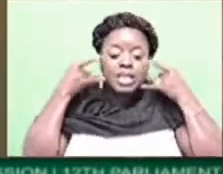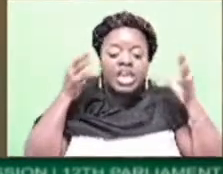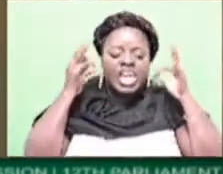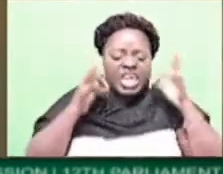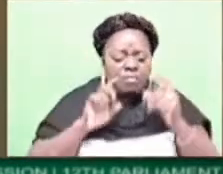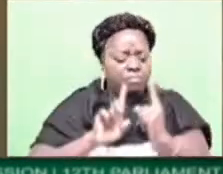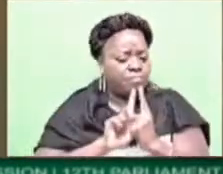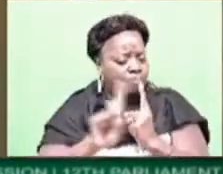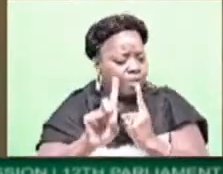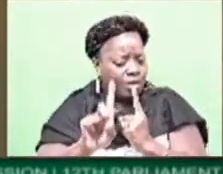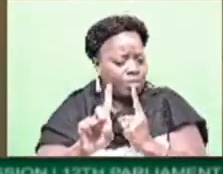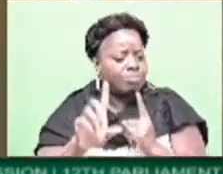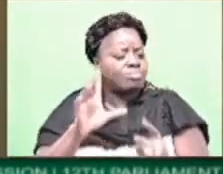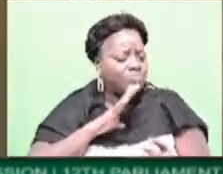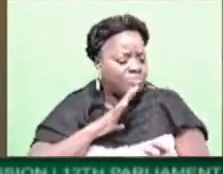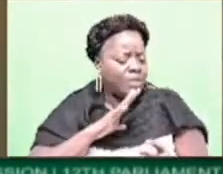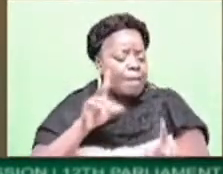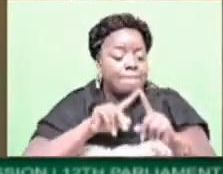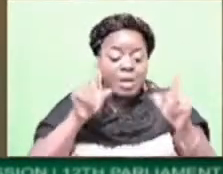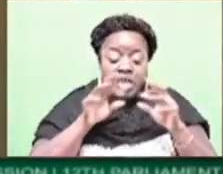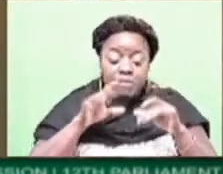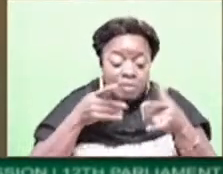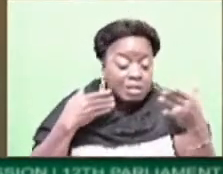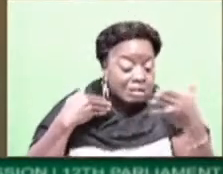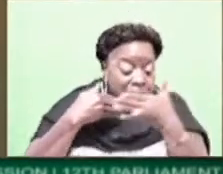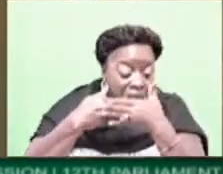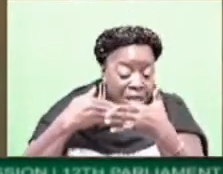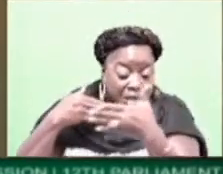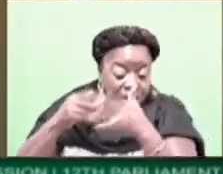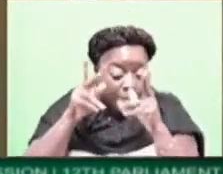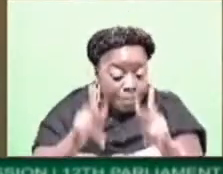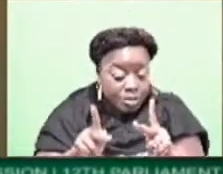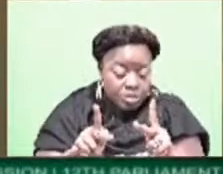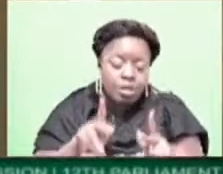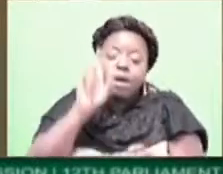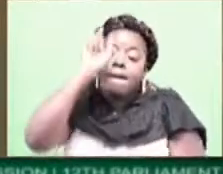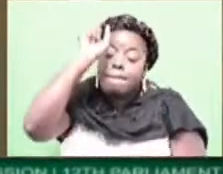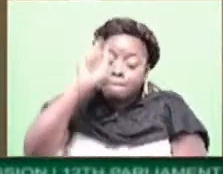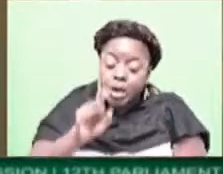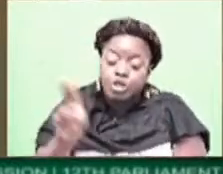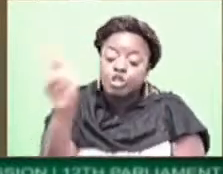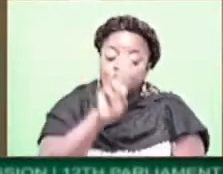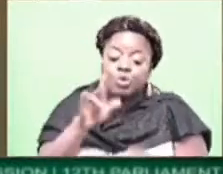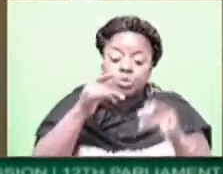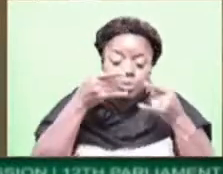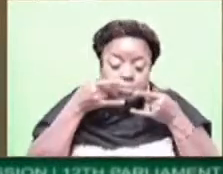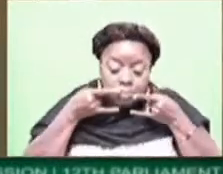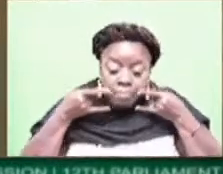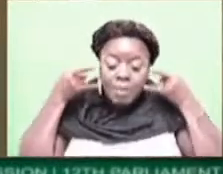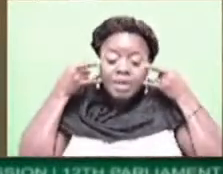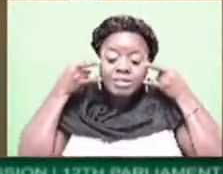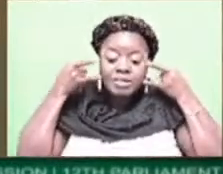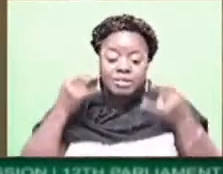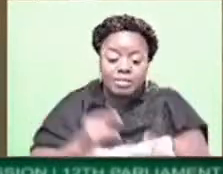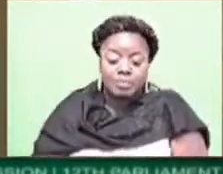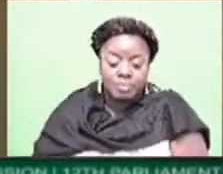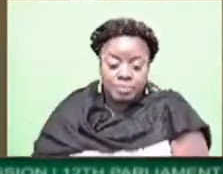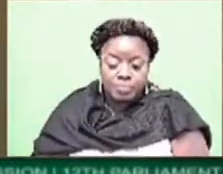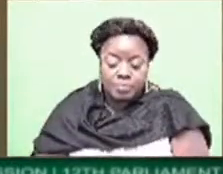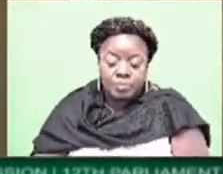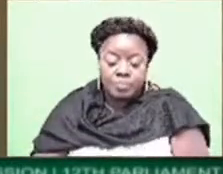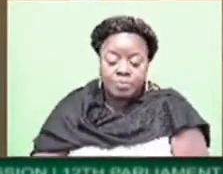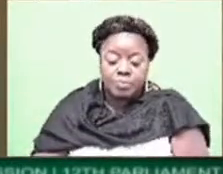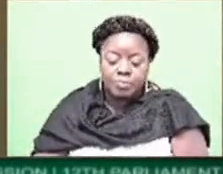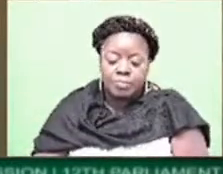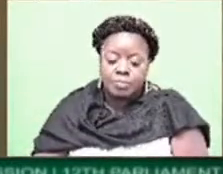in the pandemic from the Honorable Ramona RAMNATH, somebody that everybody should listen to these days, asking